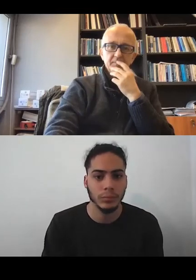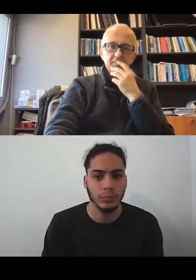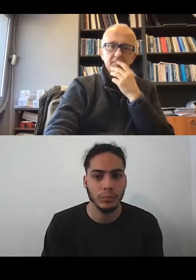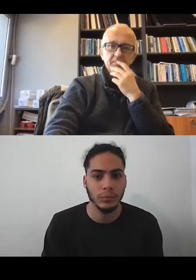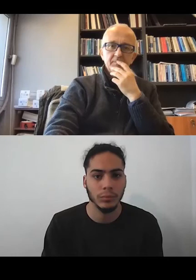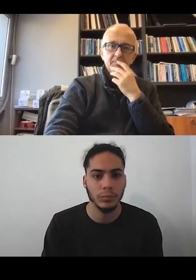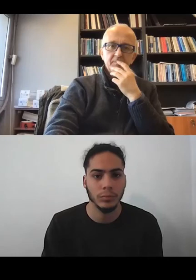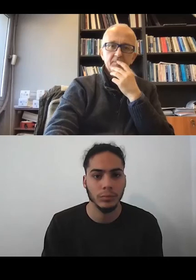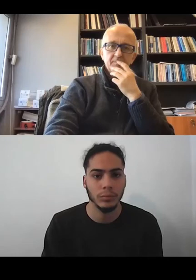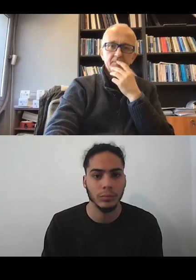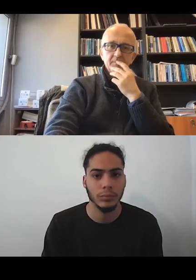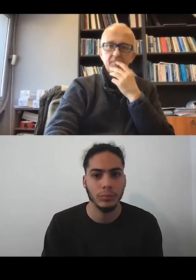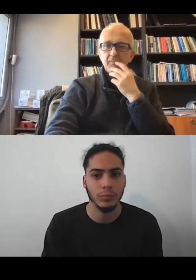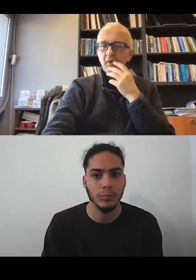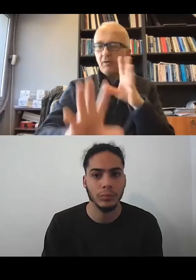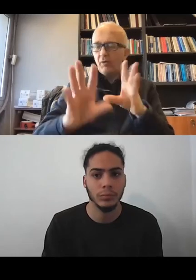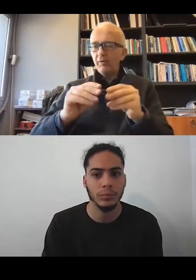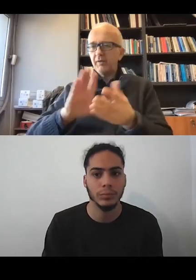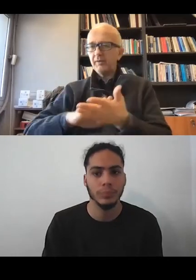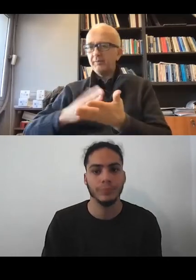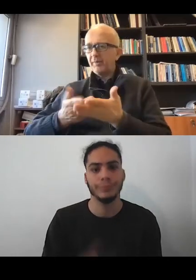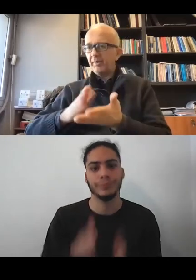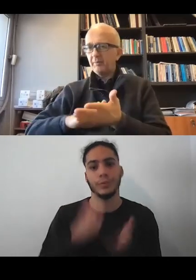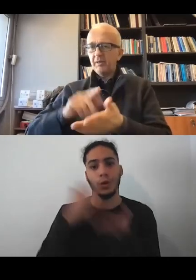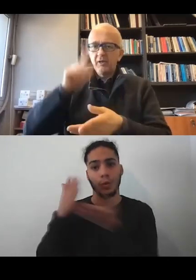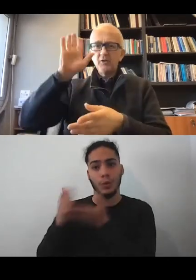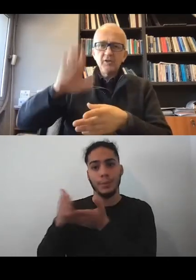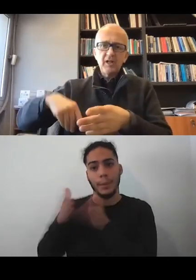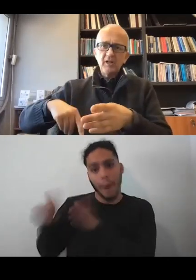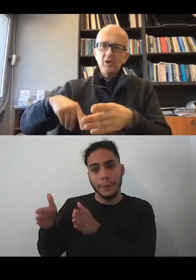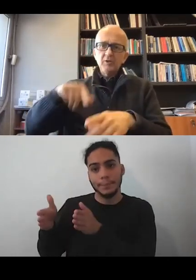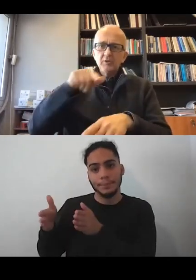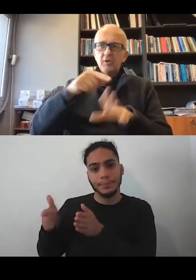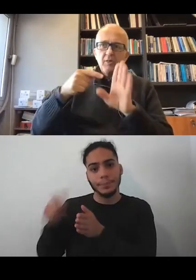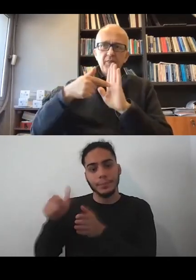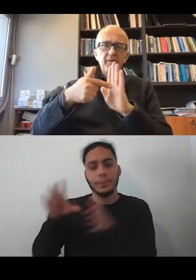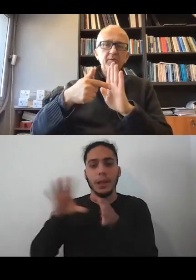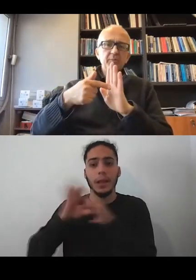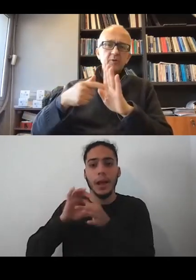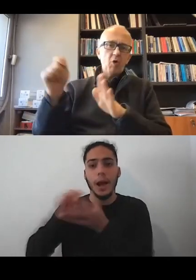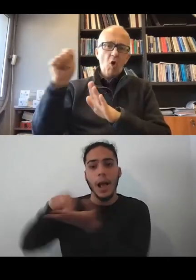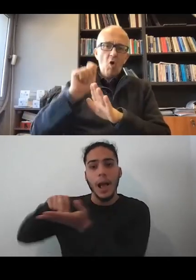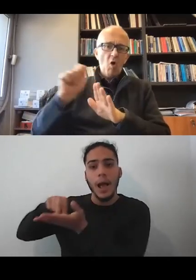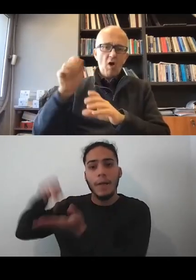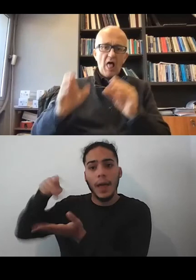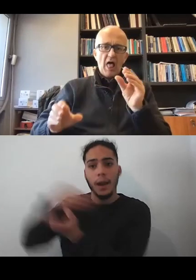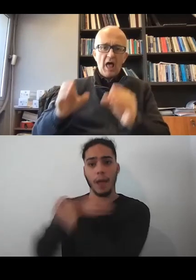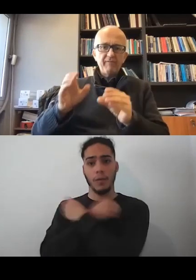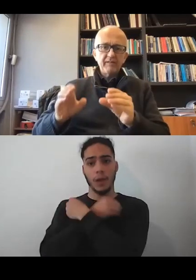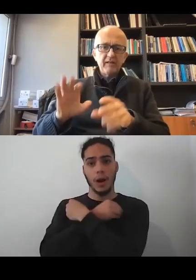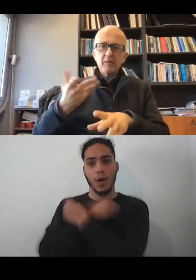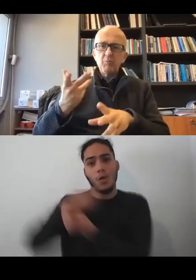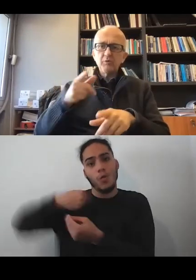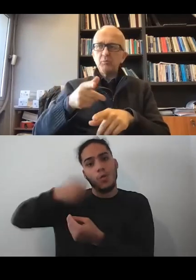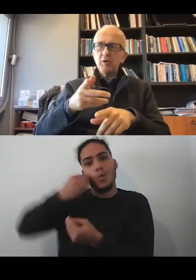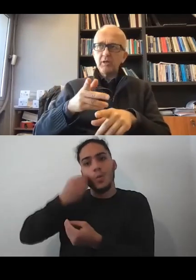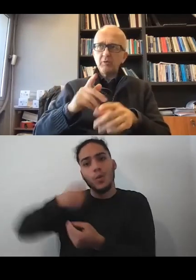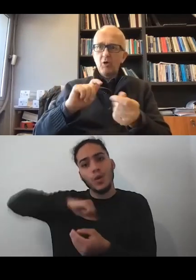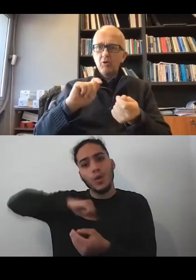That was all about the translation, and the last part is about the avatar and how we can parameterize the